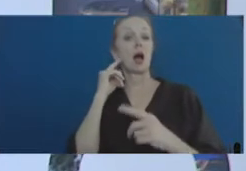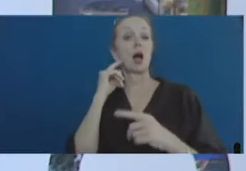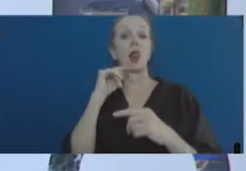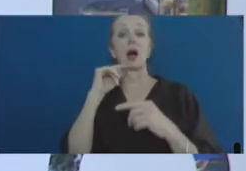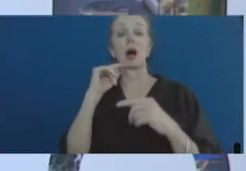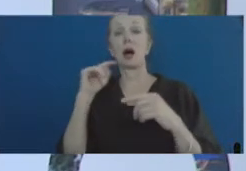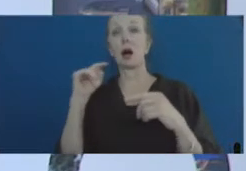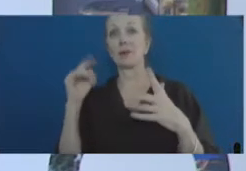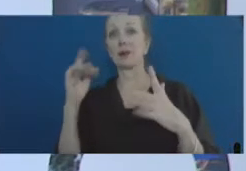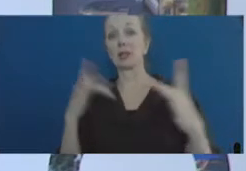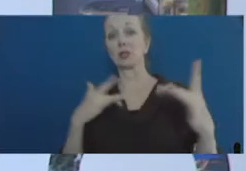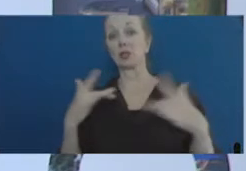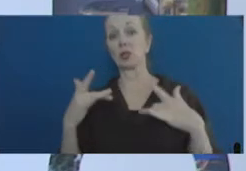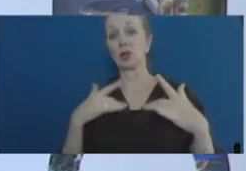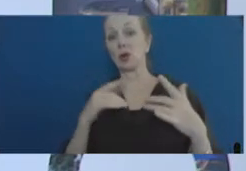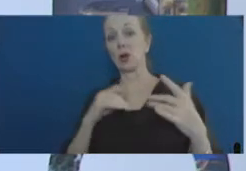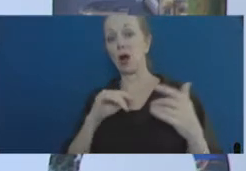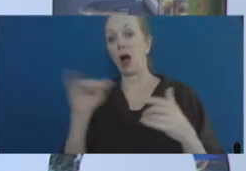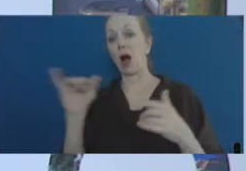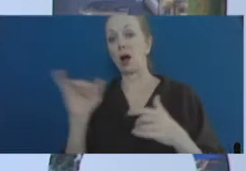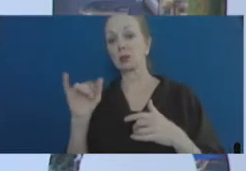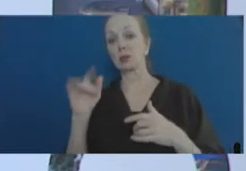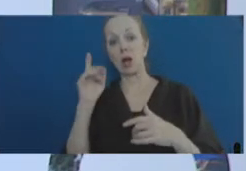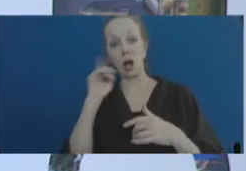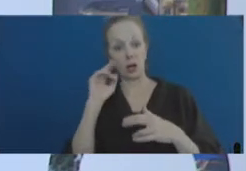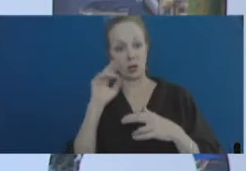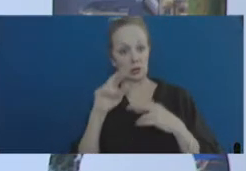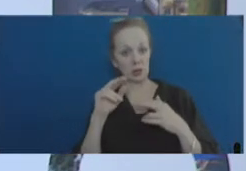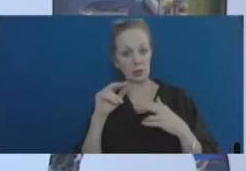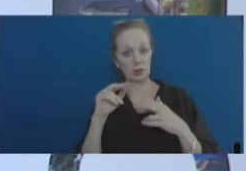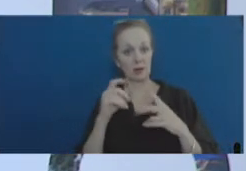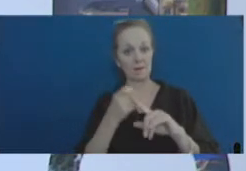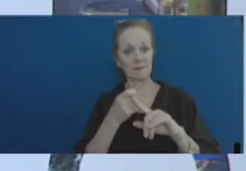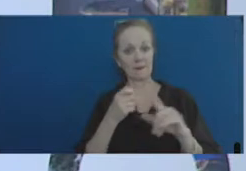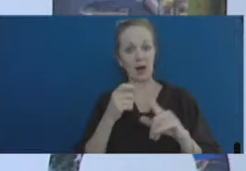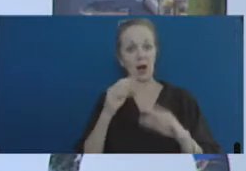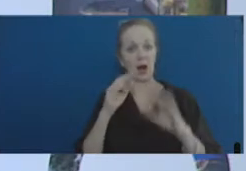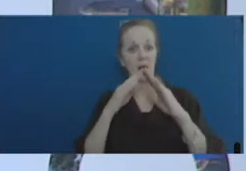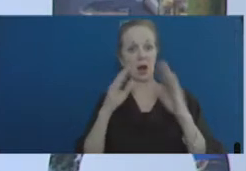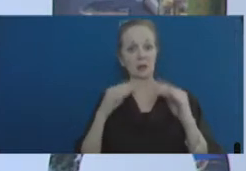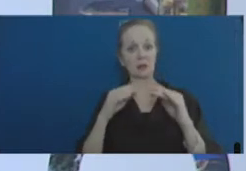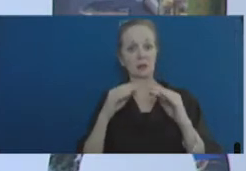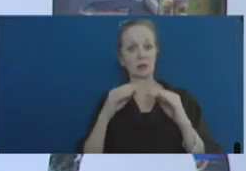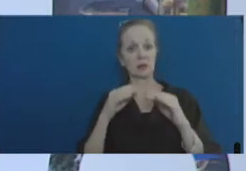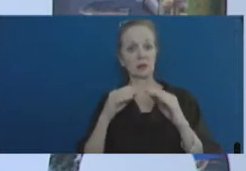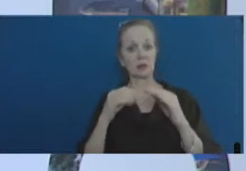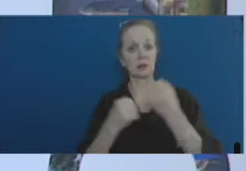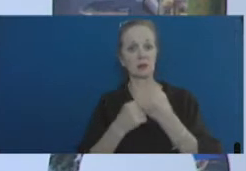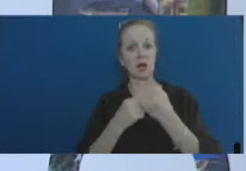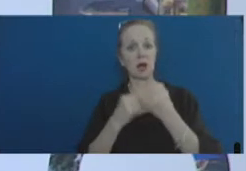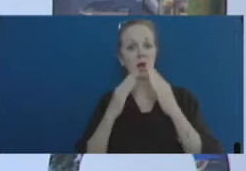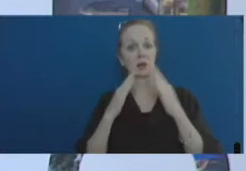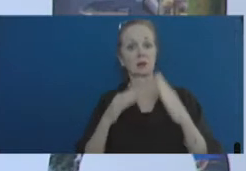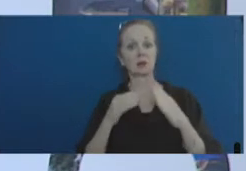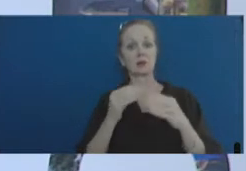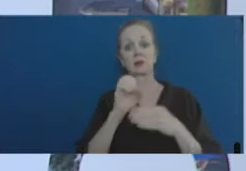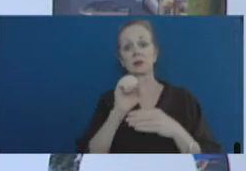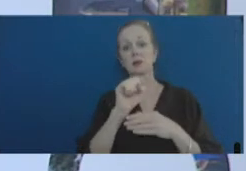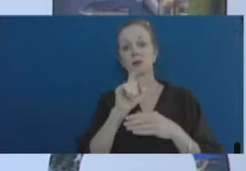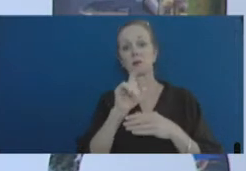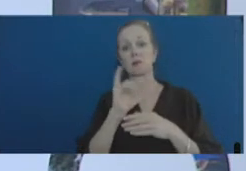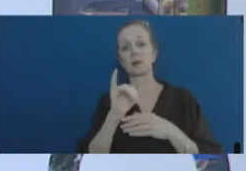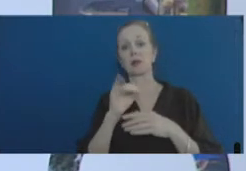a lot of concerns there, but we also have heard from our housing advocates how important housing supply is. And then we're in a